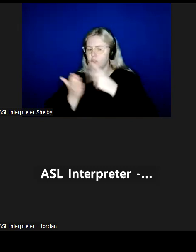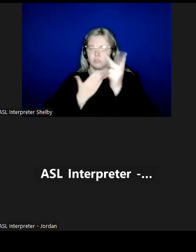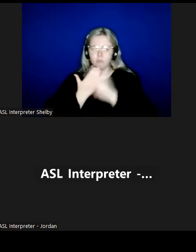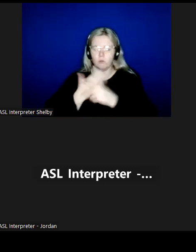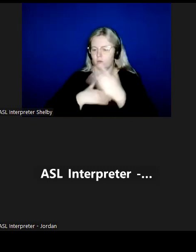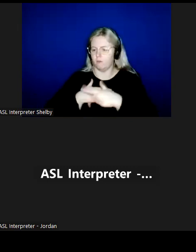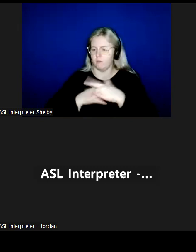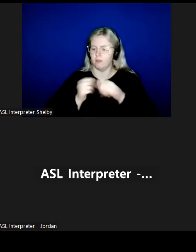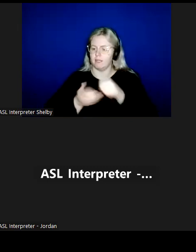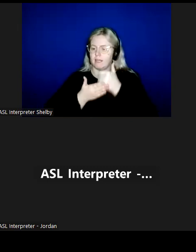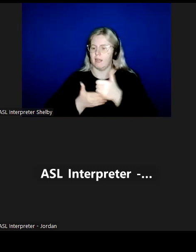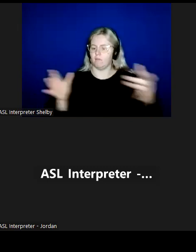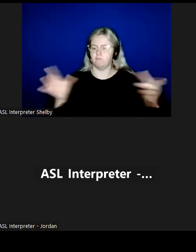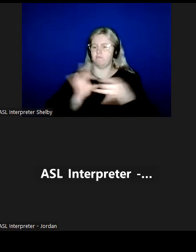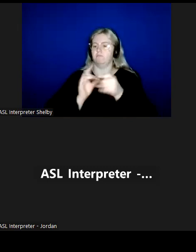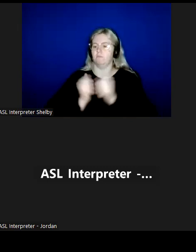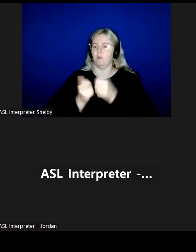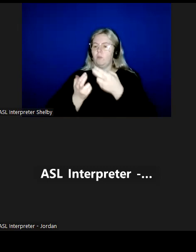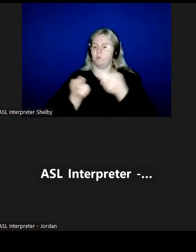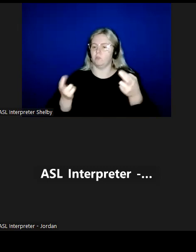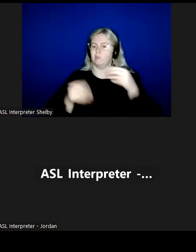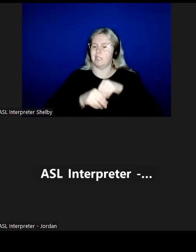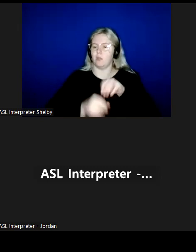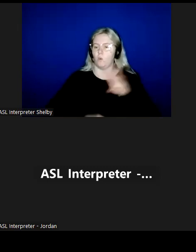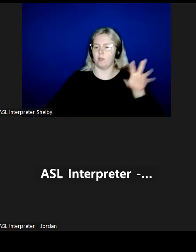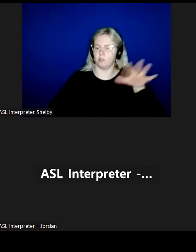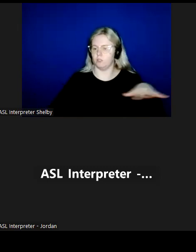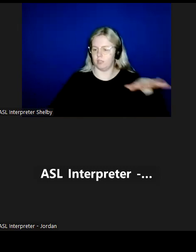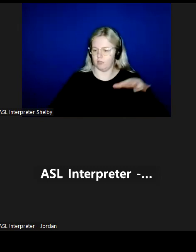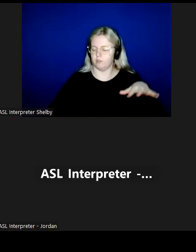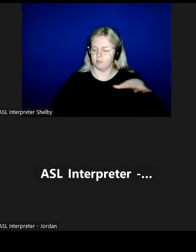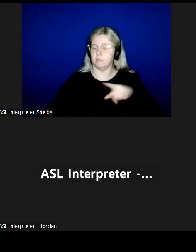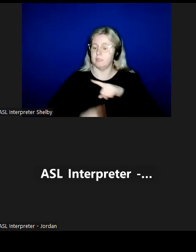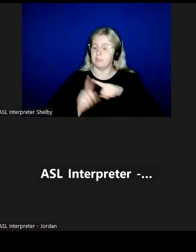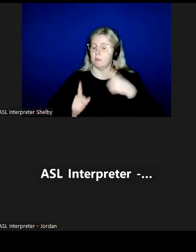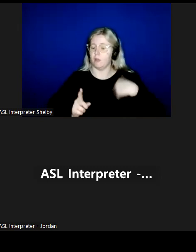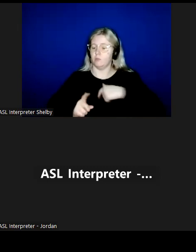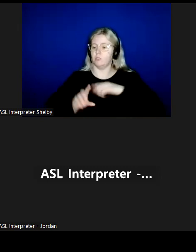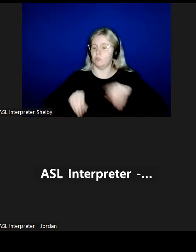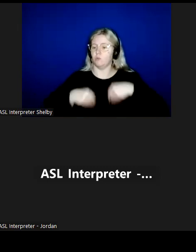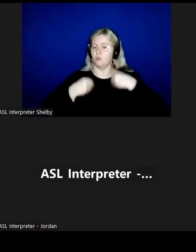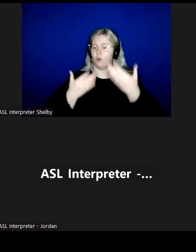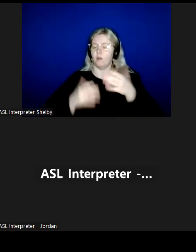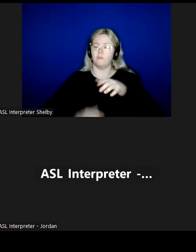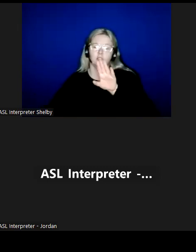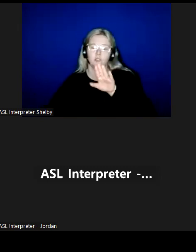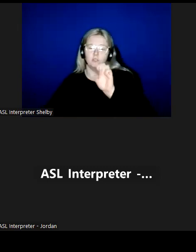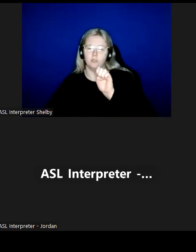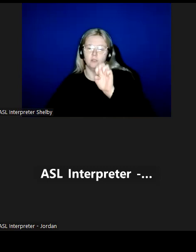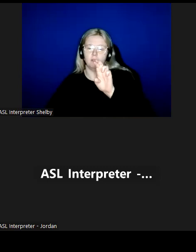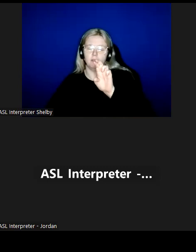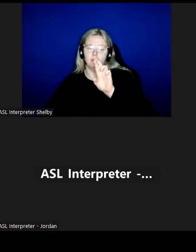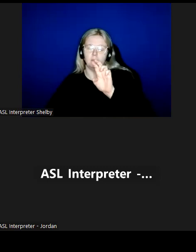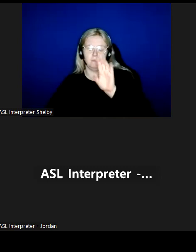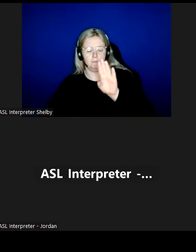connect people with the right resource in Western Zone. But we do offer a bereavement group, so that's an 8-week